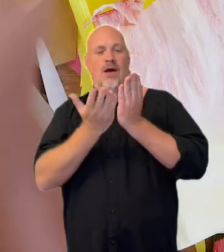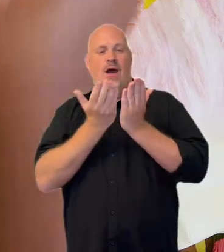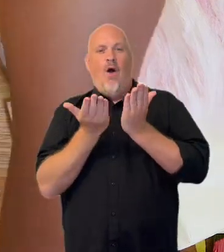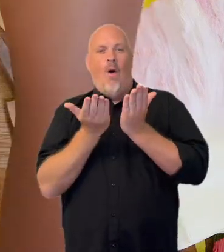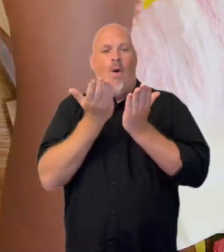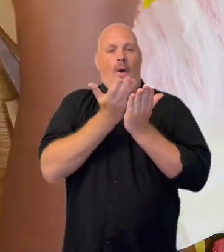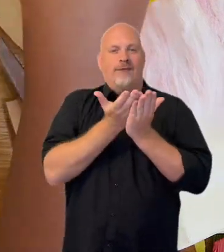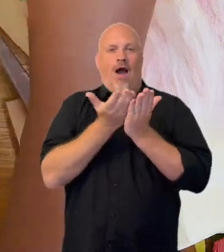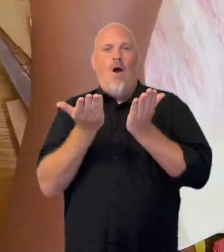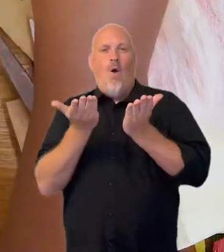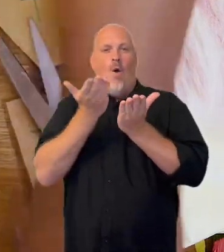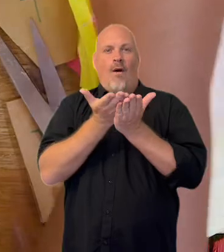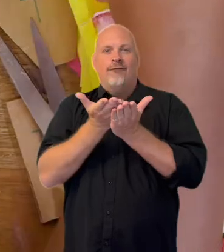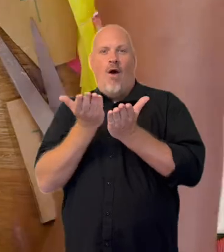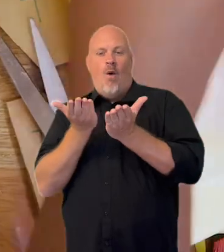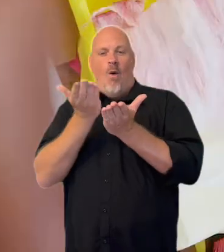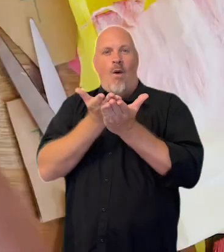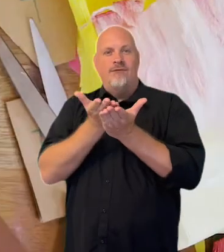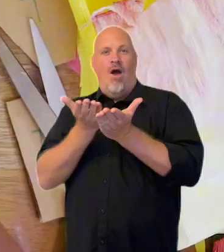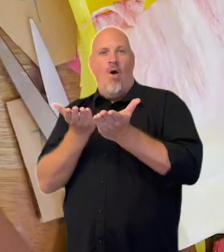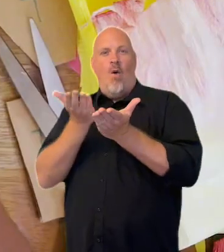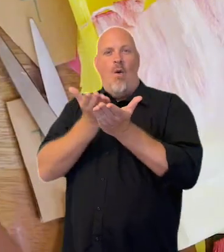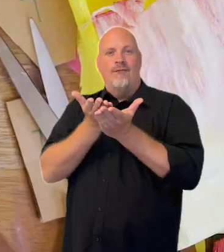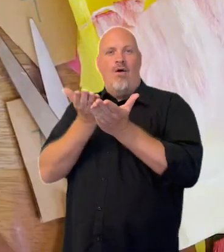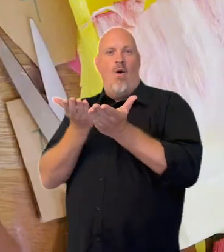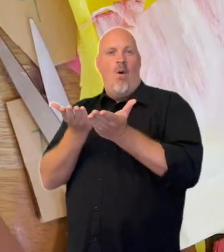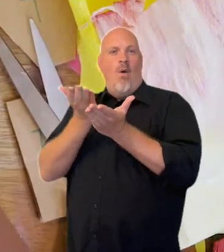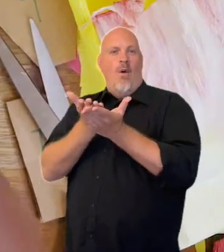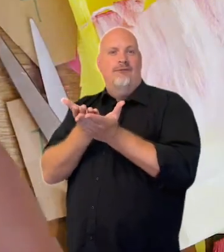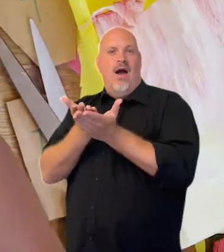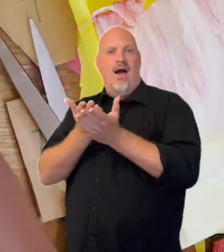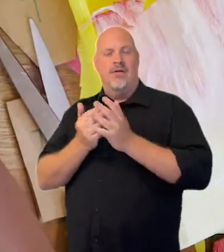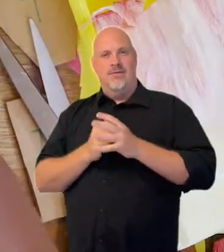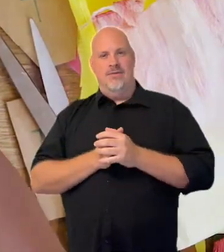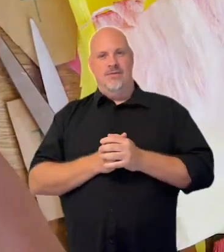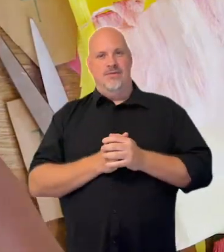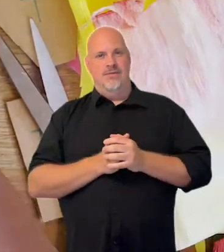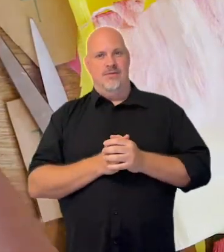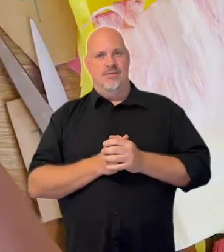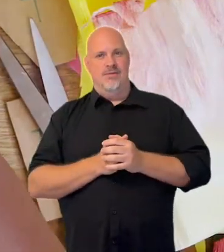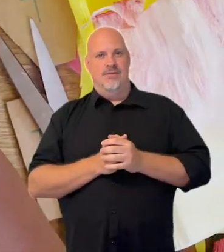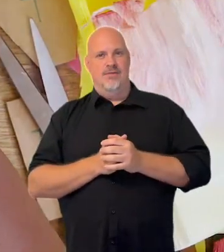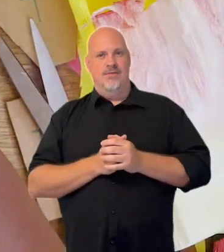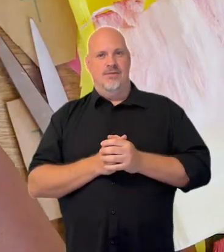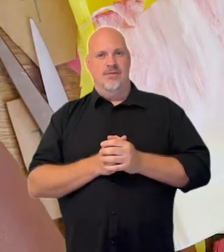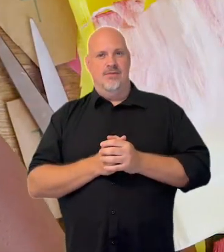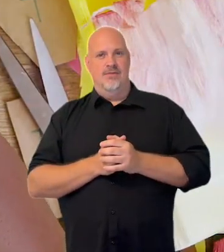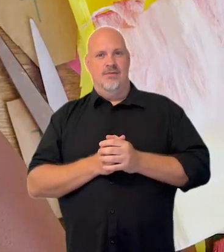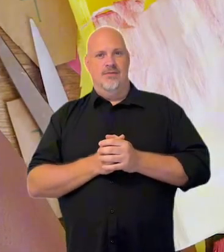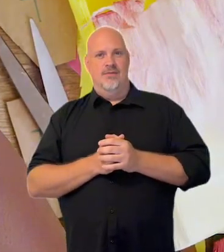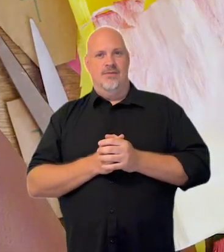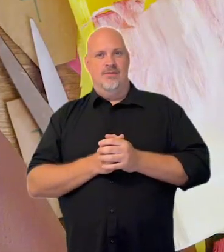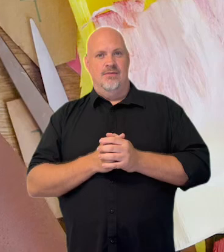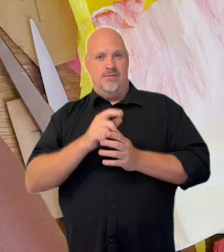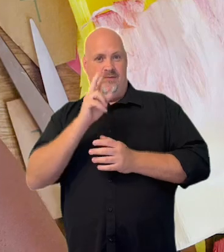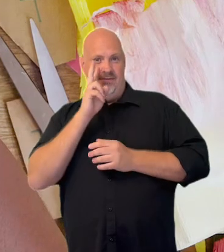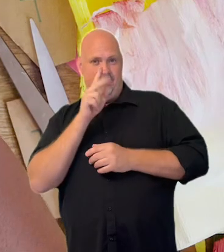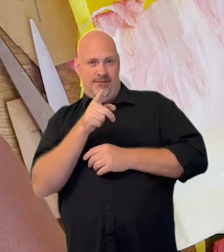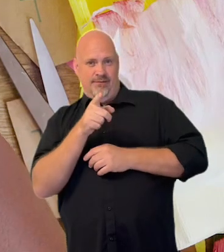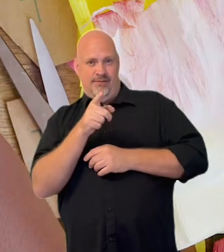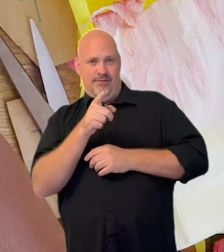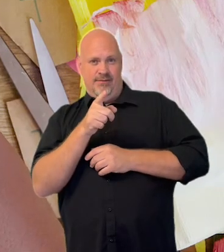there, slightly overlap here, so there are no gaps and it forms